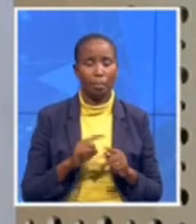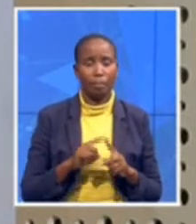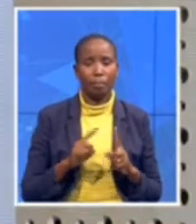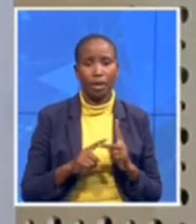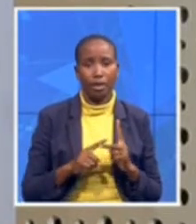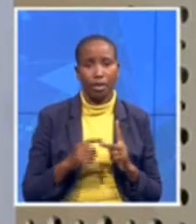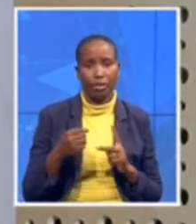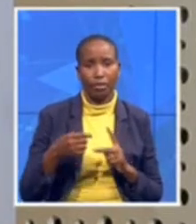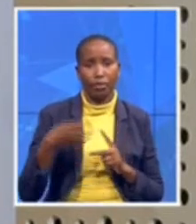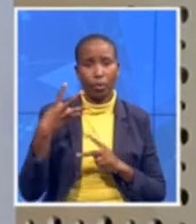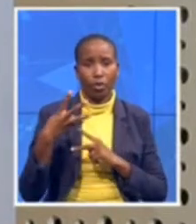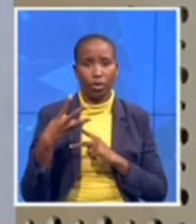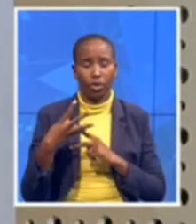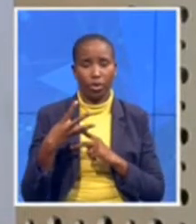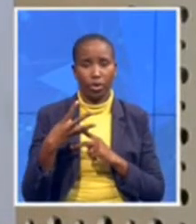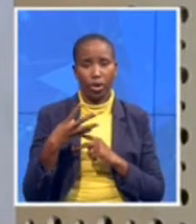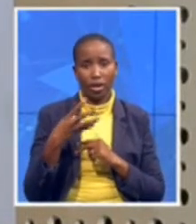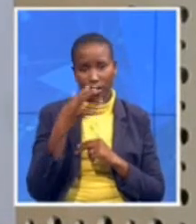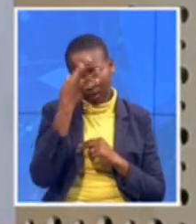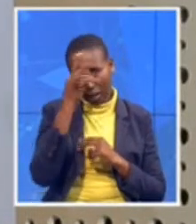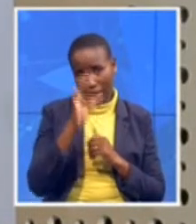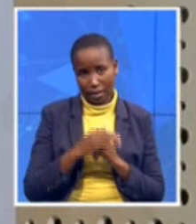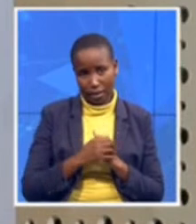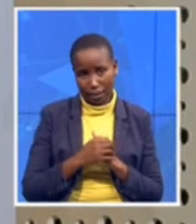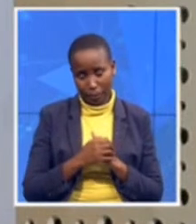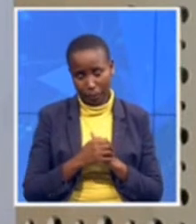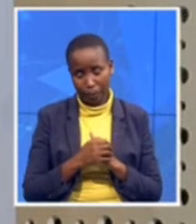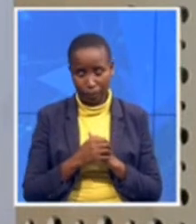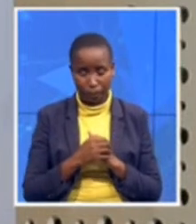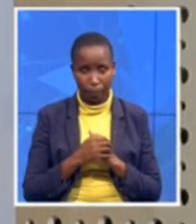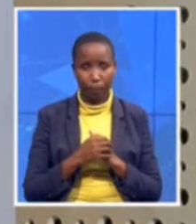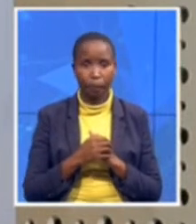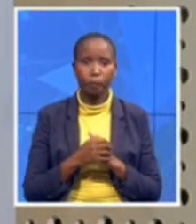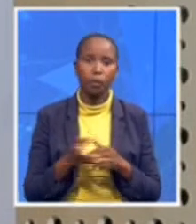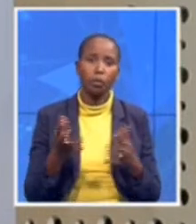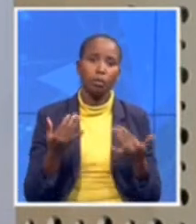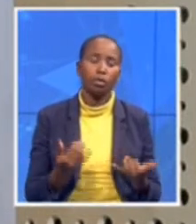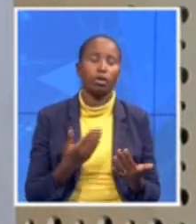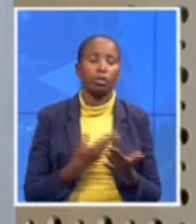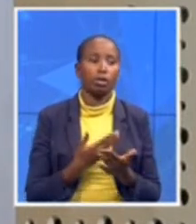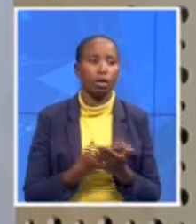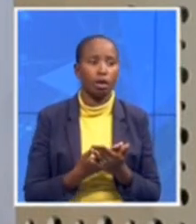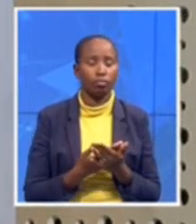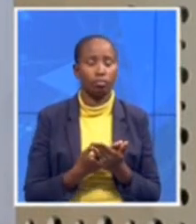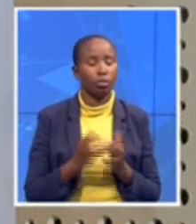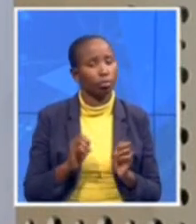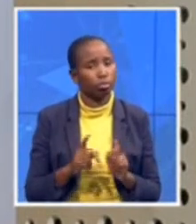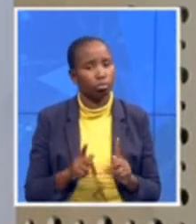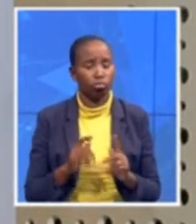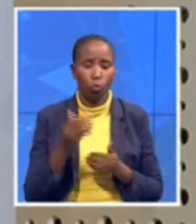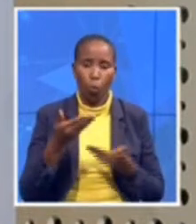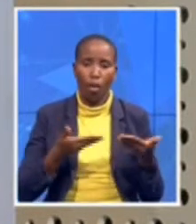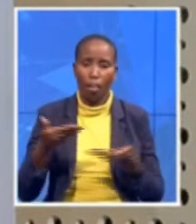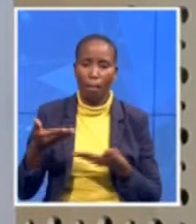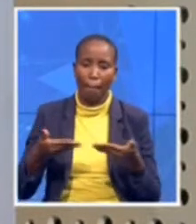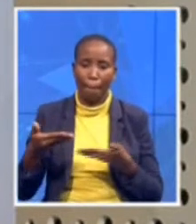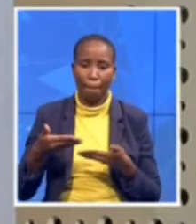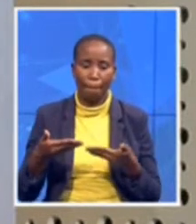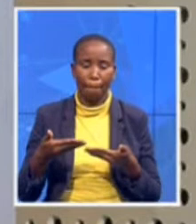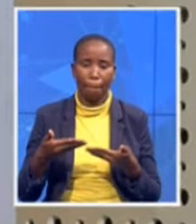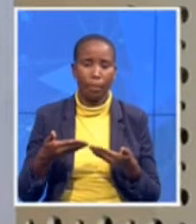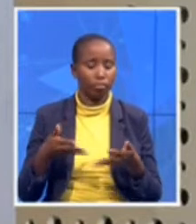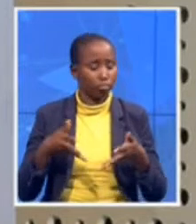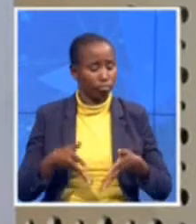Let me take this opportunity to welcome you all here on this important day, this very historic day,